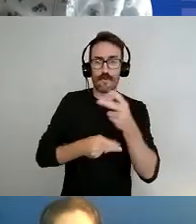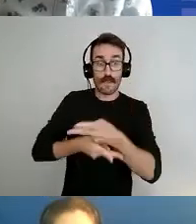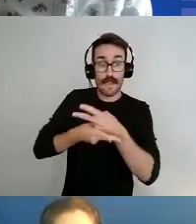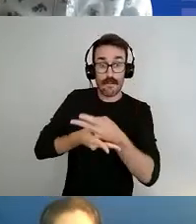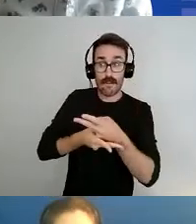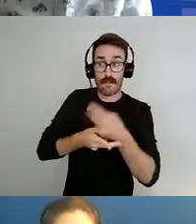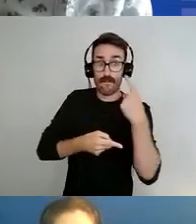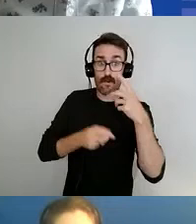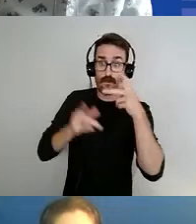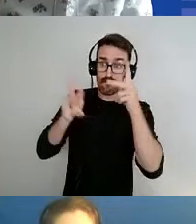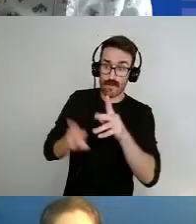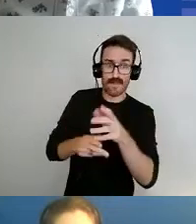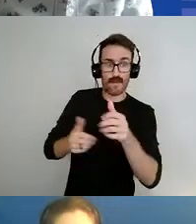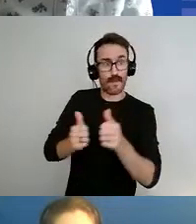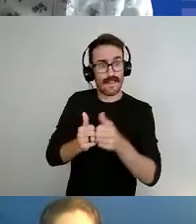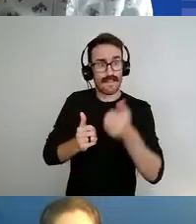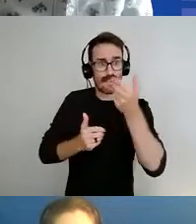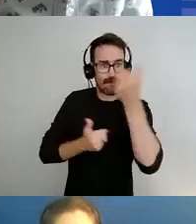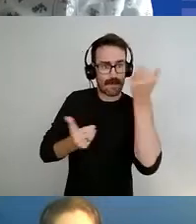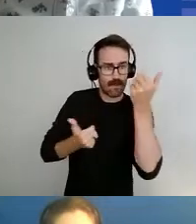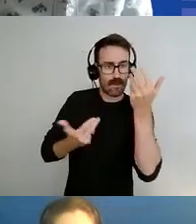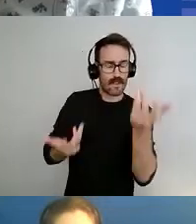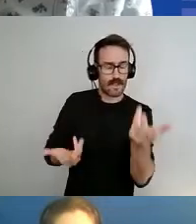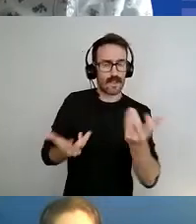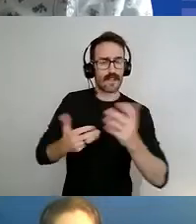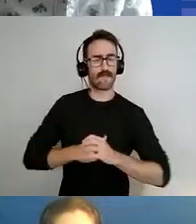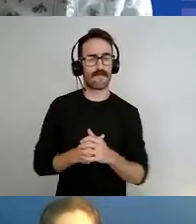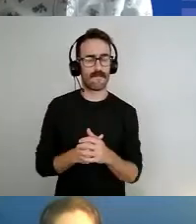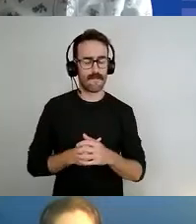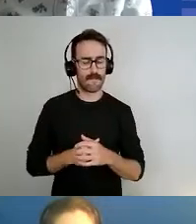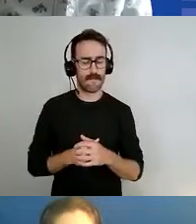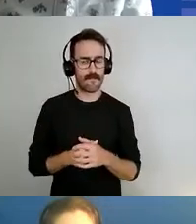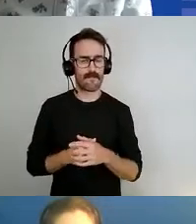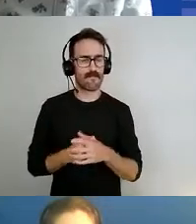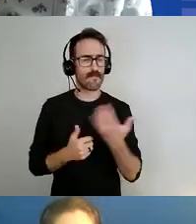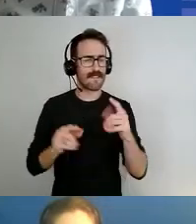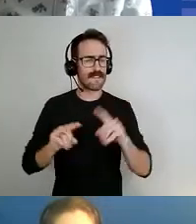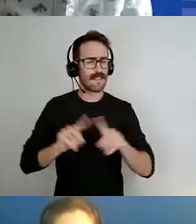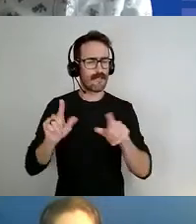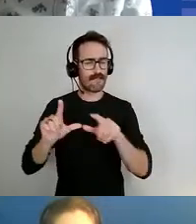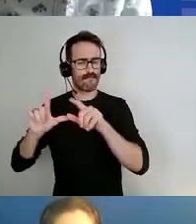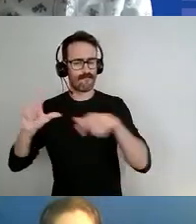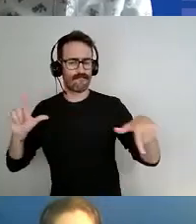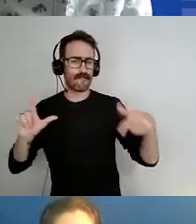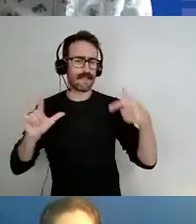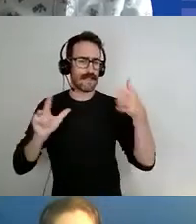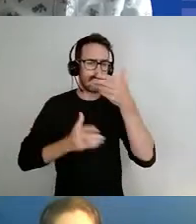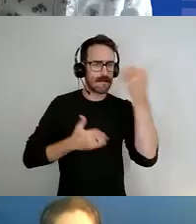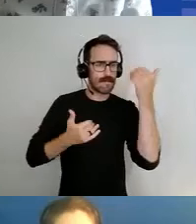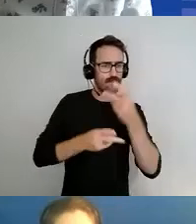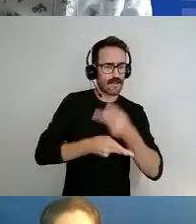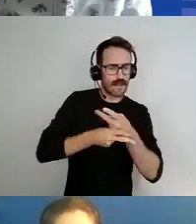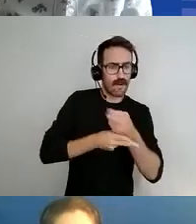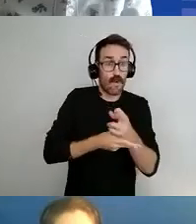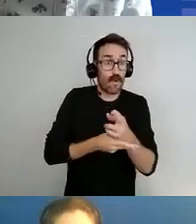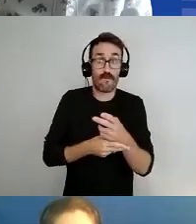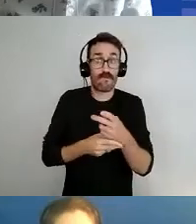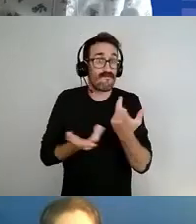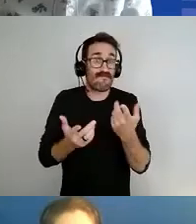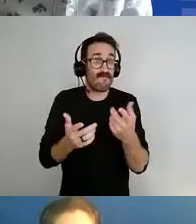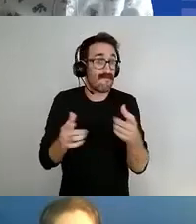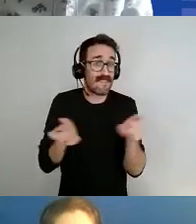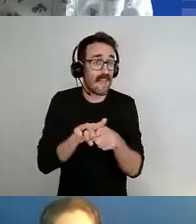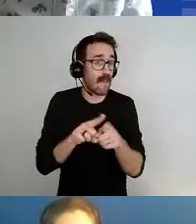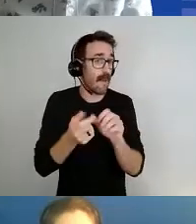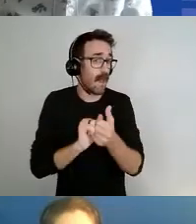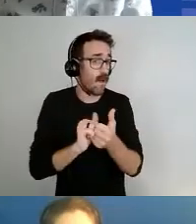someone living with dementia? Kind of what are the key differences or what are the key commonalities? And so on